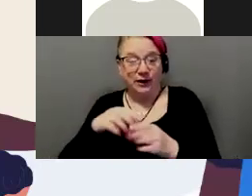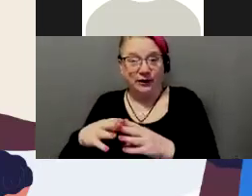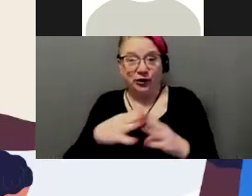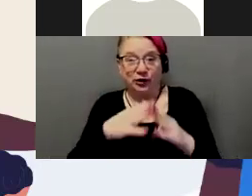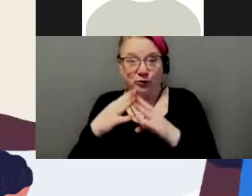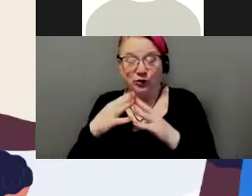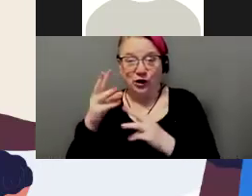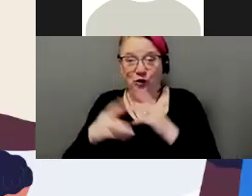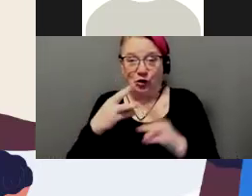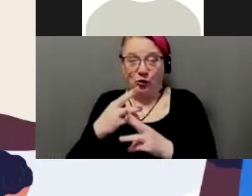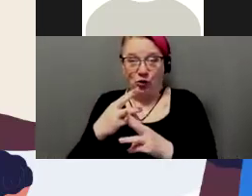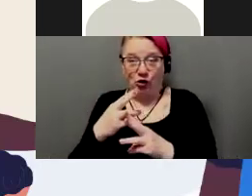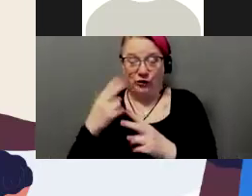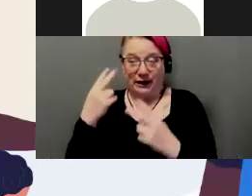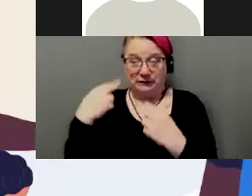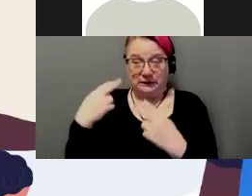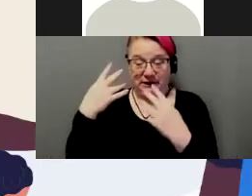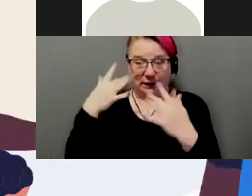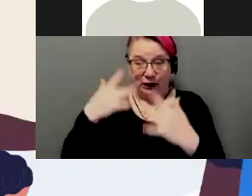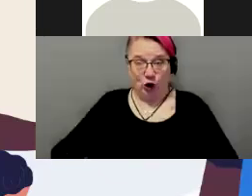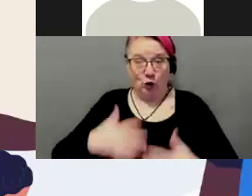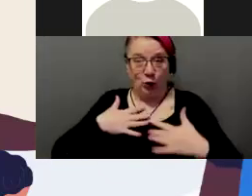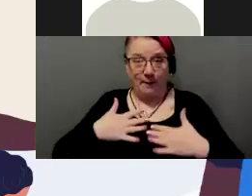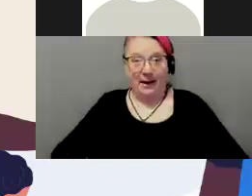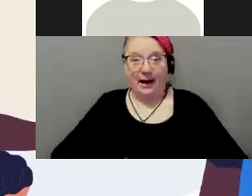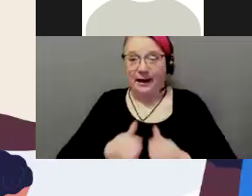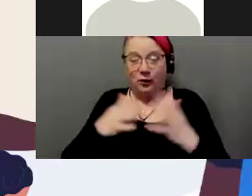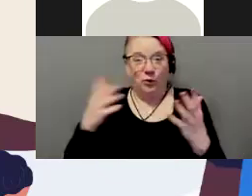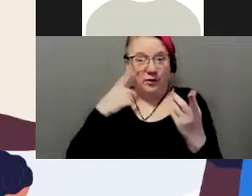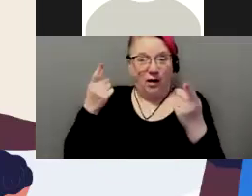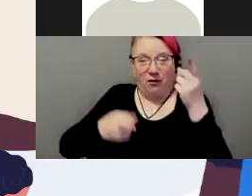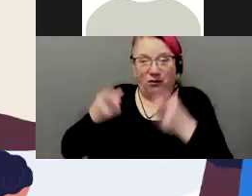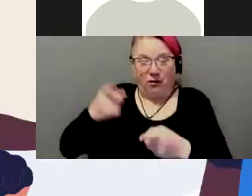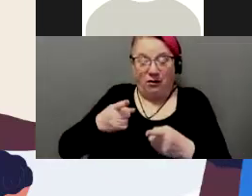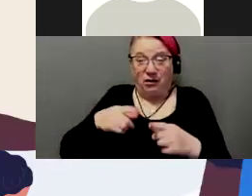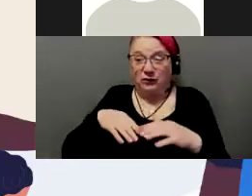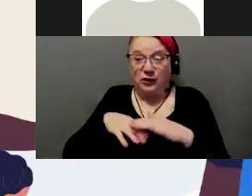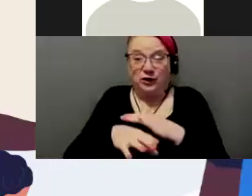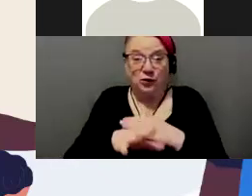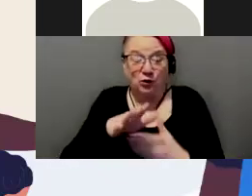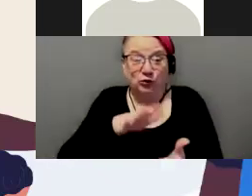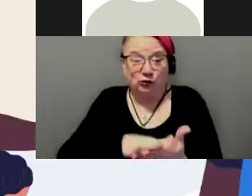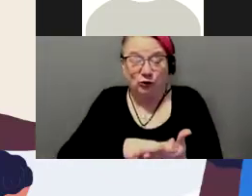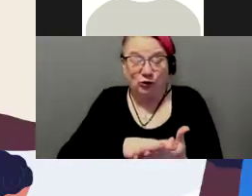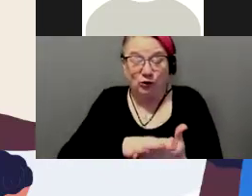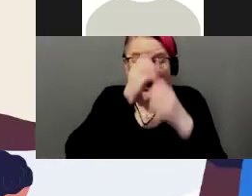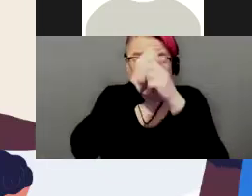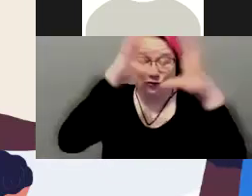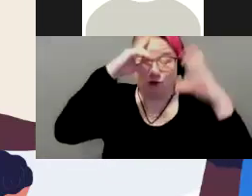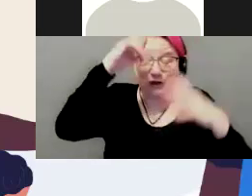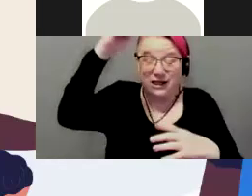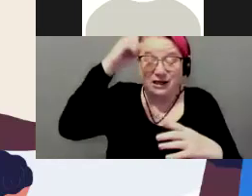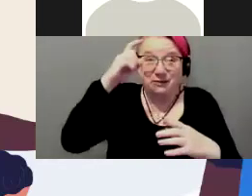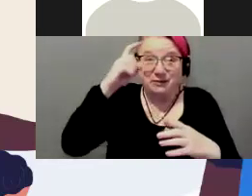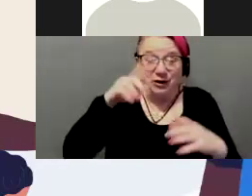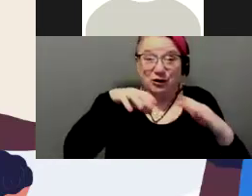the world has seen their nude body without their consent, making the nightmare of going to school in your underwear feel all too real.